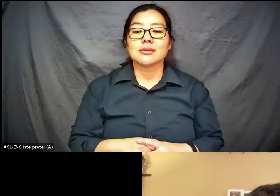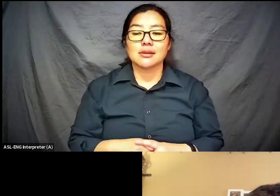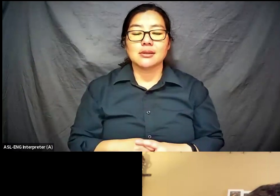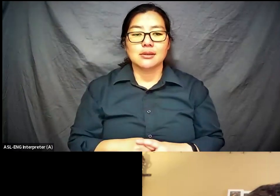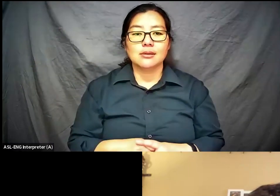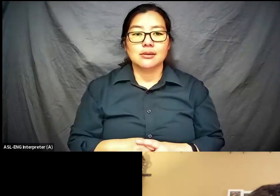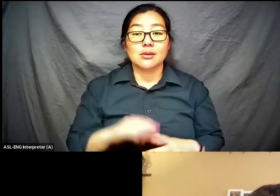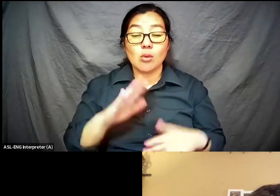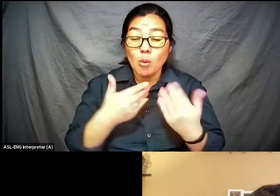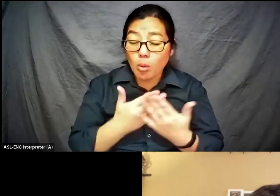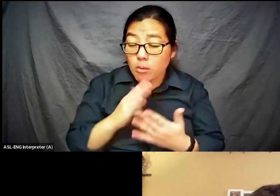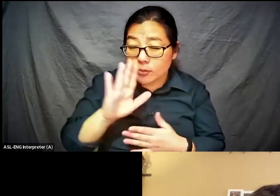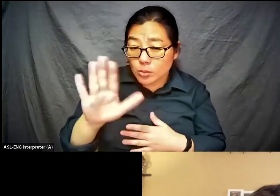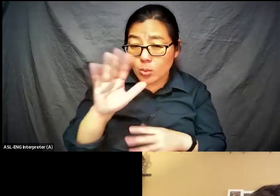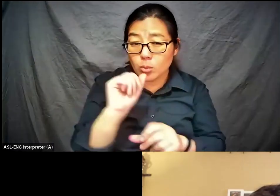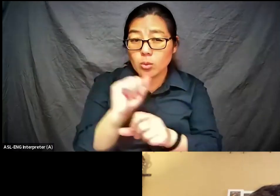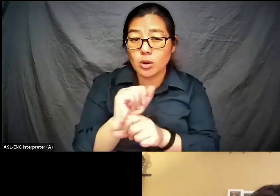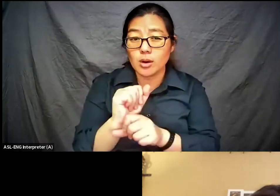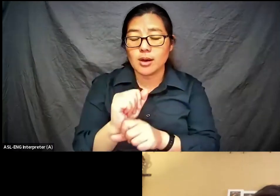speaking.